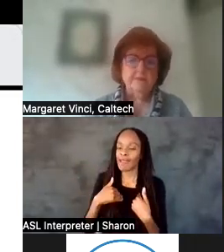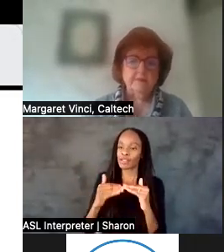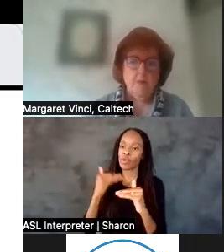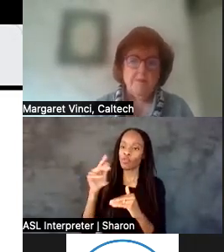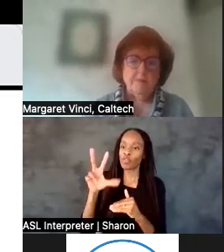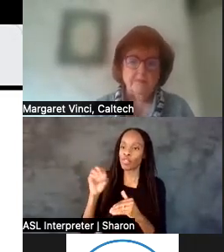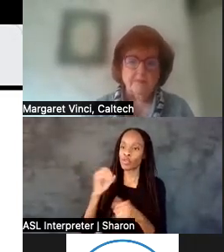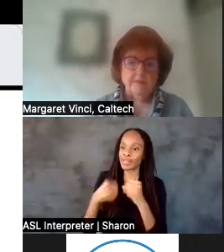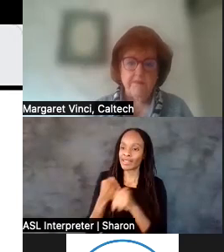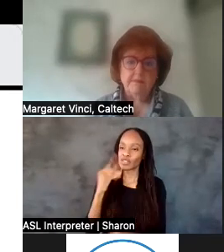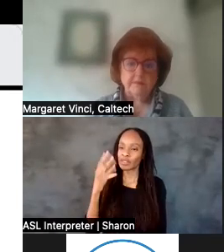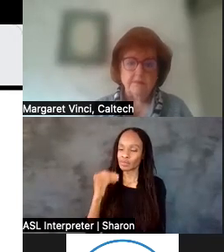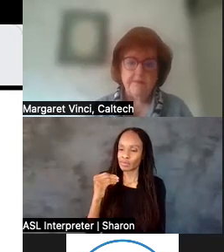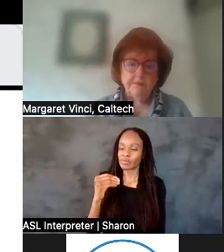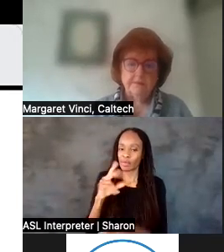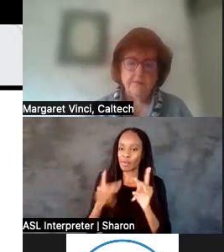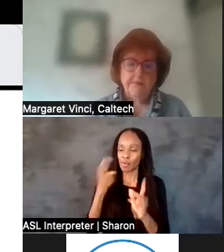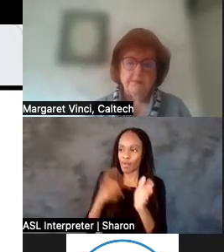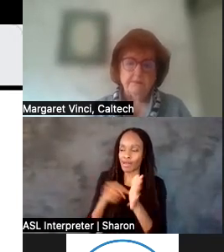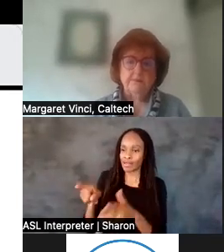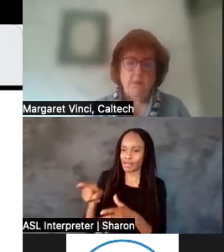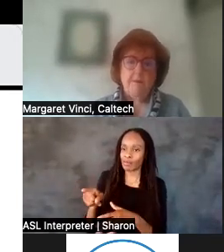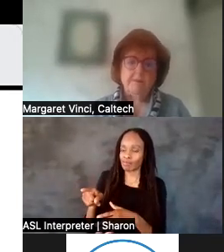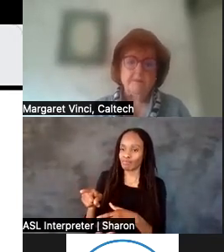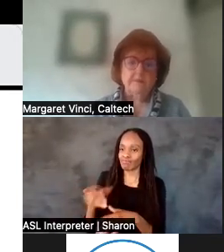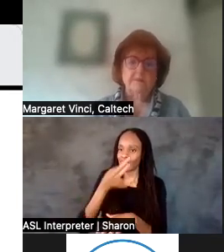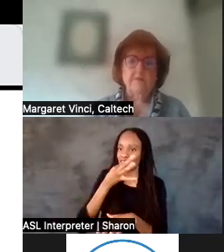experience and is a recognized leading expert on faulting and